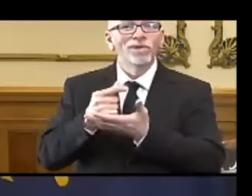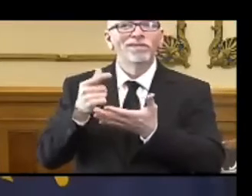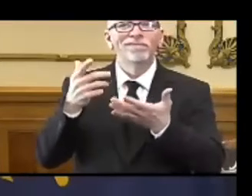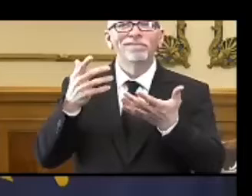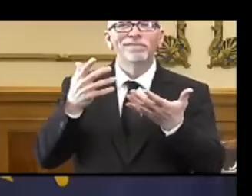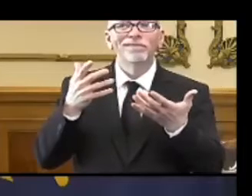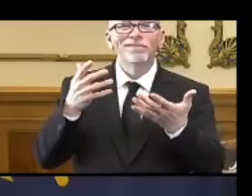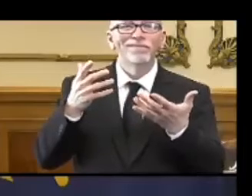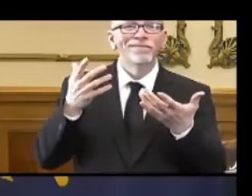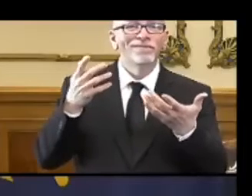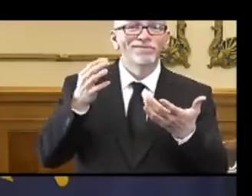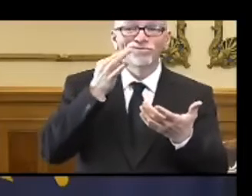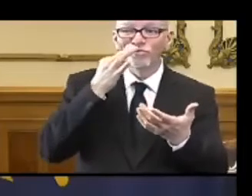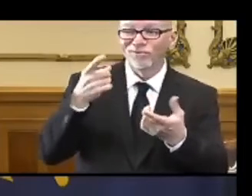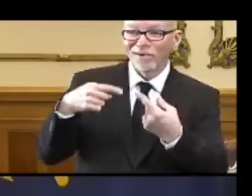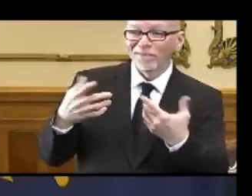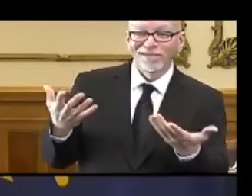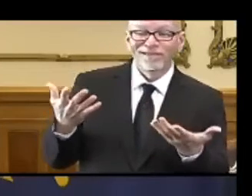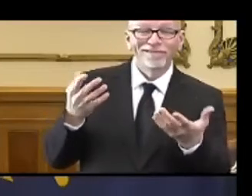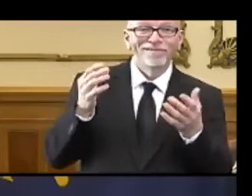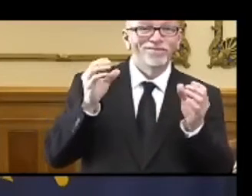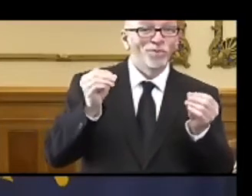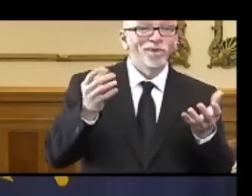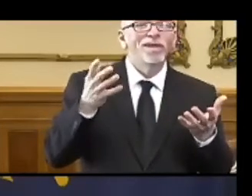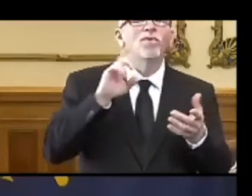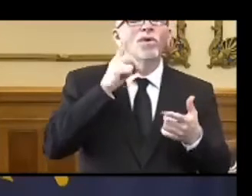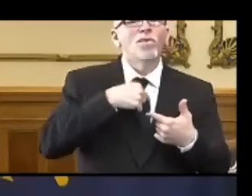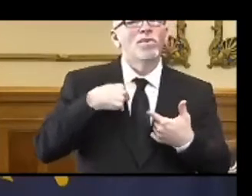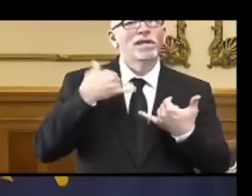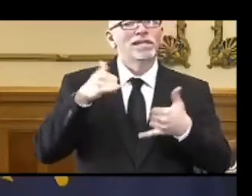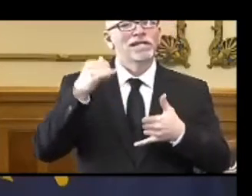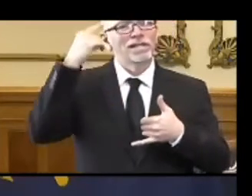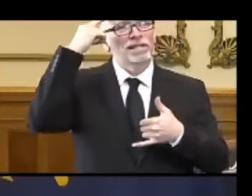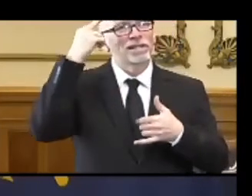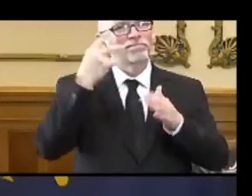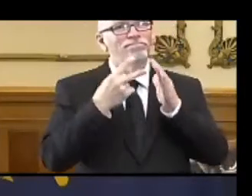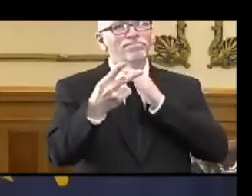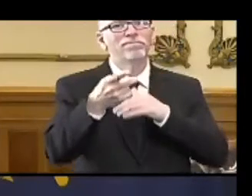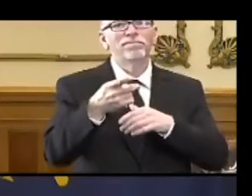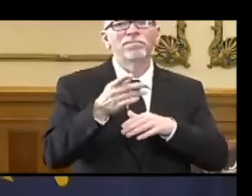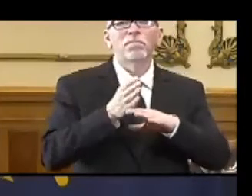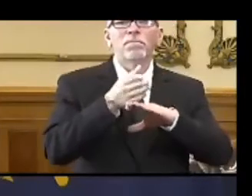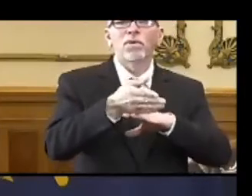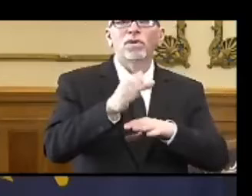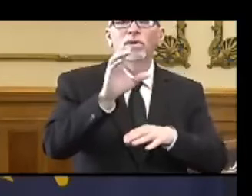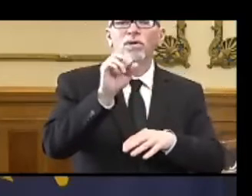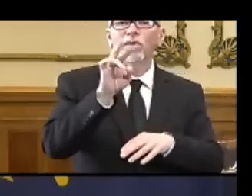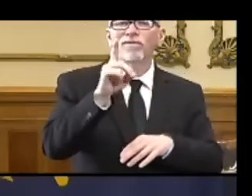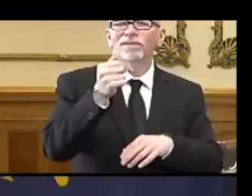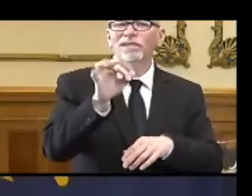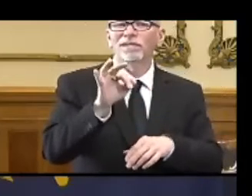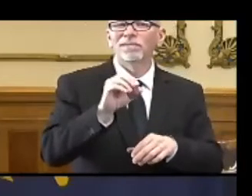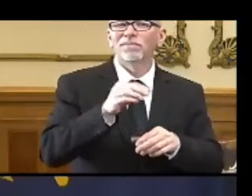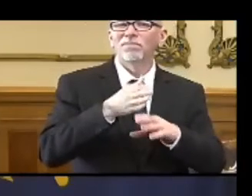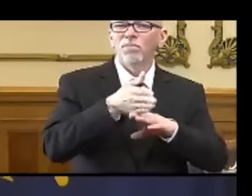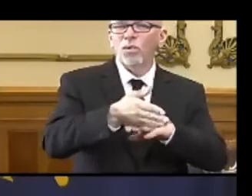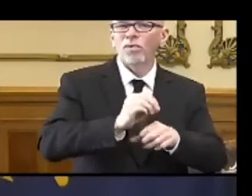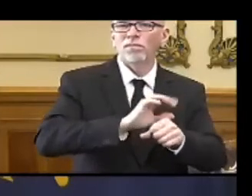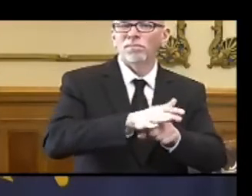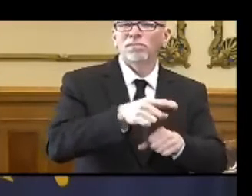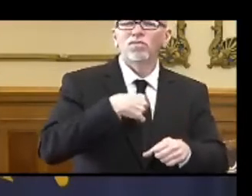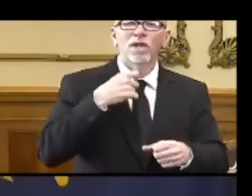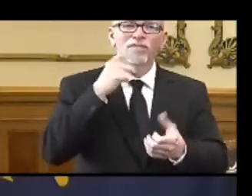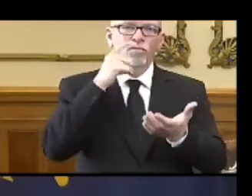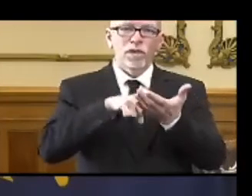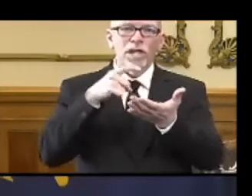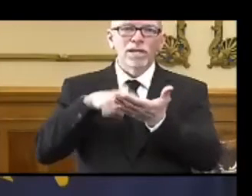are upcoming, we too are thinking post COVID-19 on special ways to recognize all